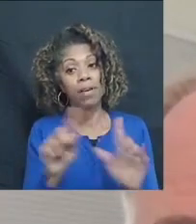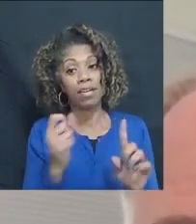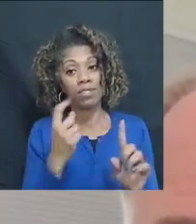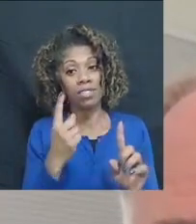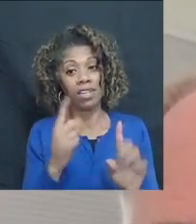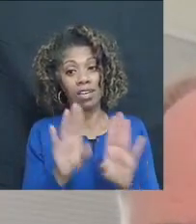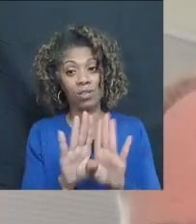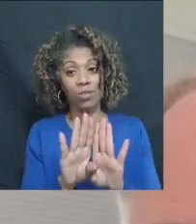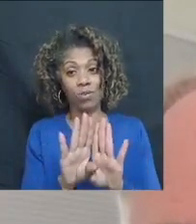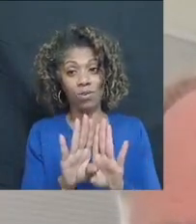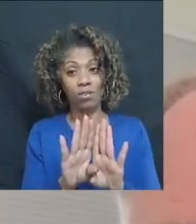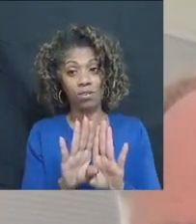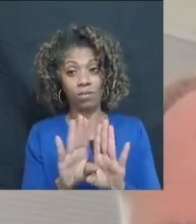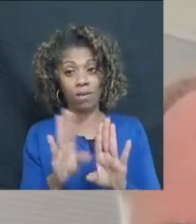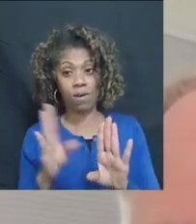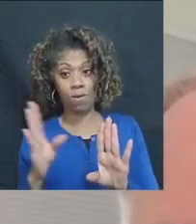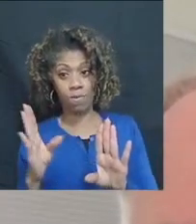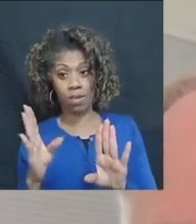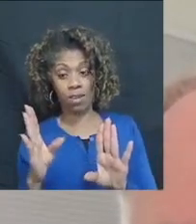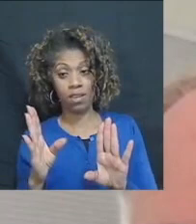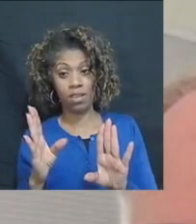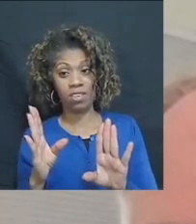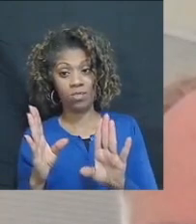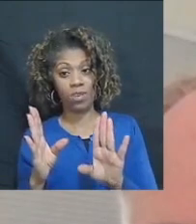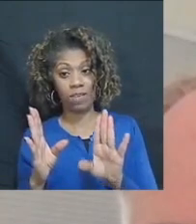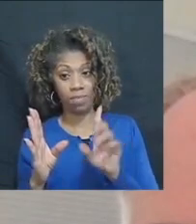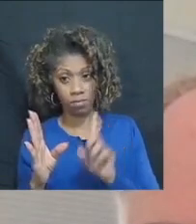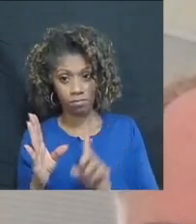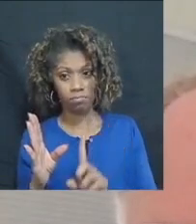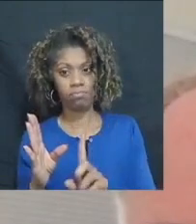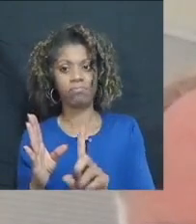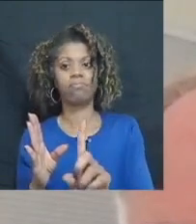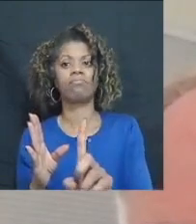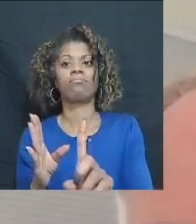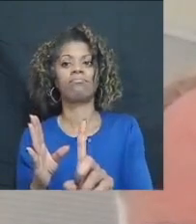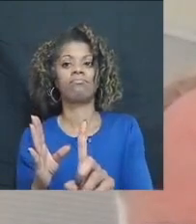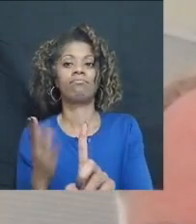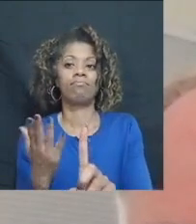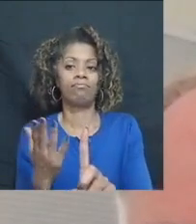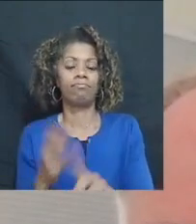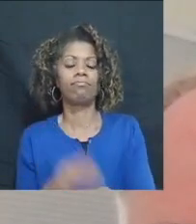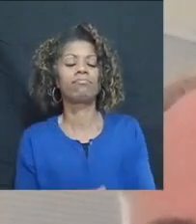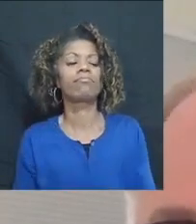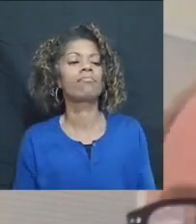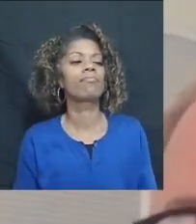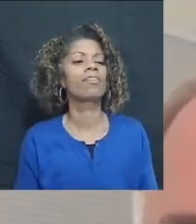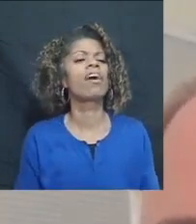Yeah, that's so true. You also did some pretty remarkable work at the Kaiser Family Foundation